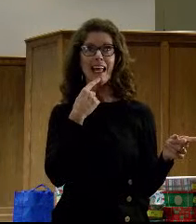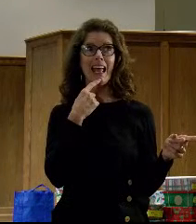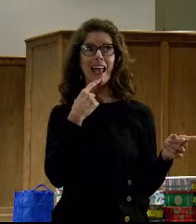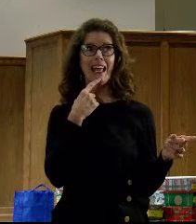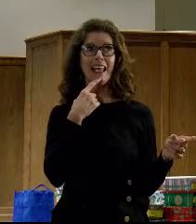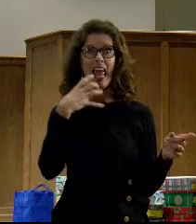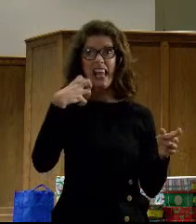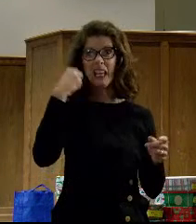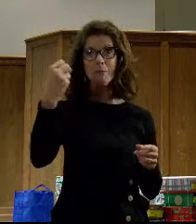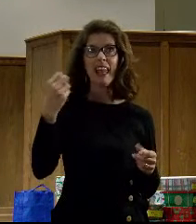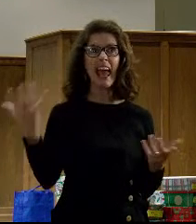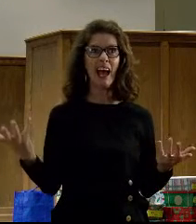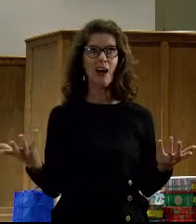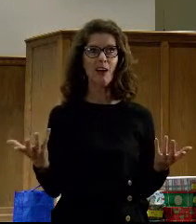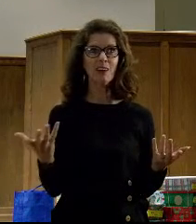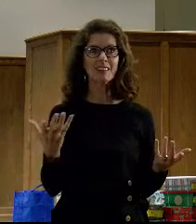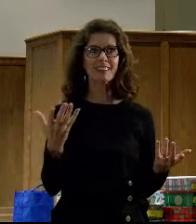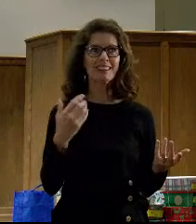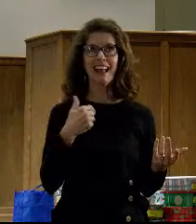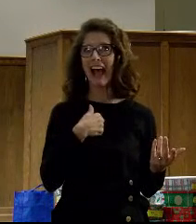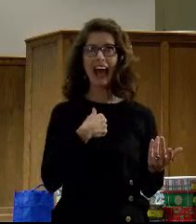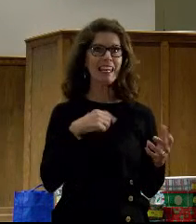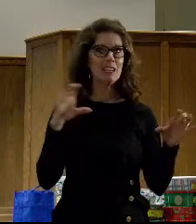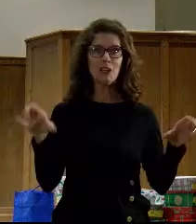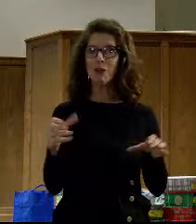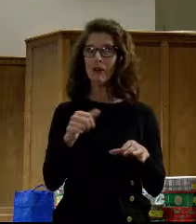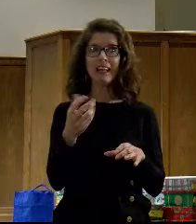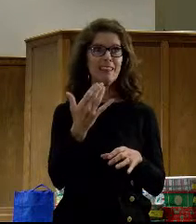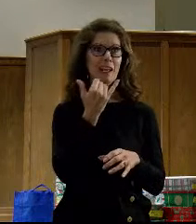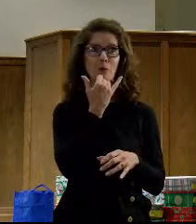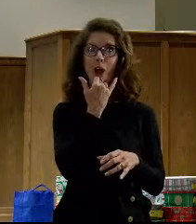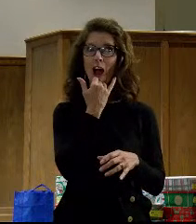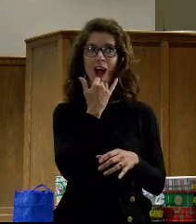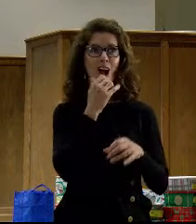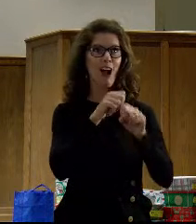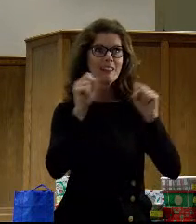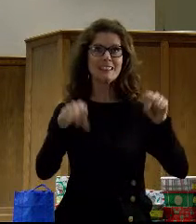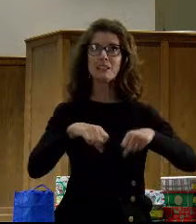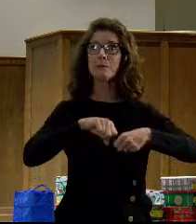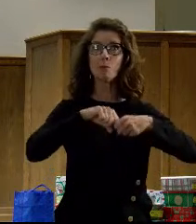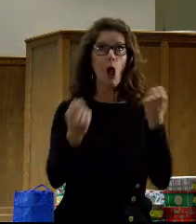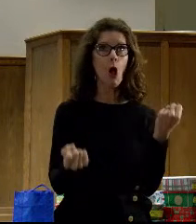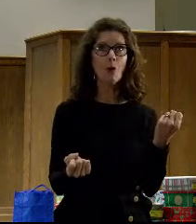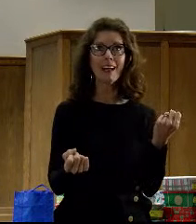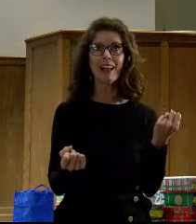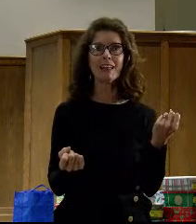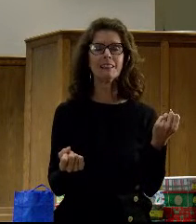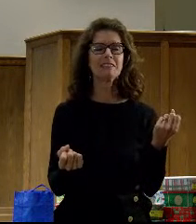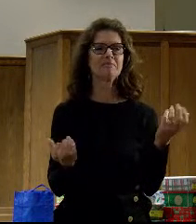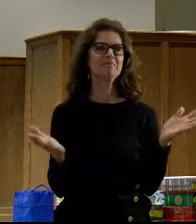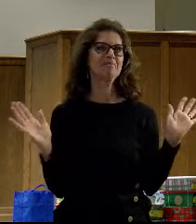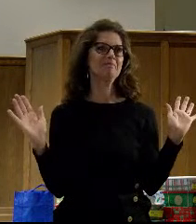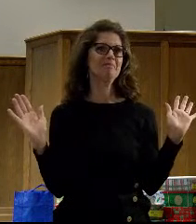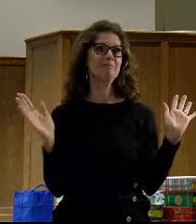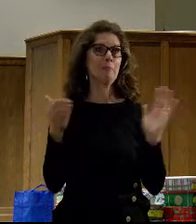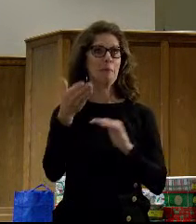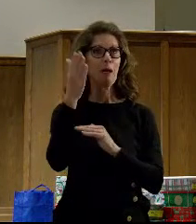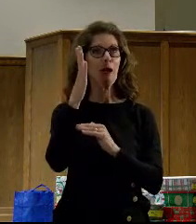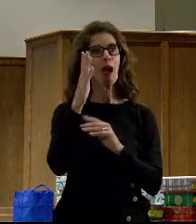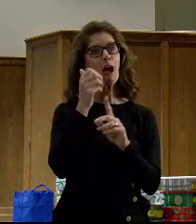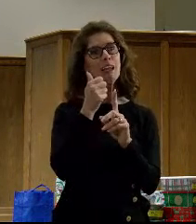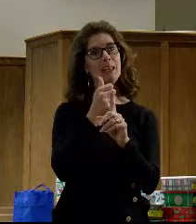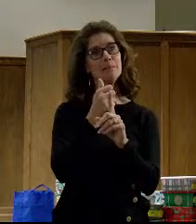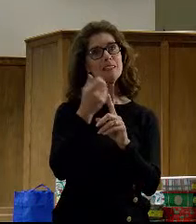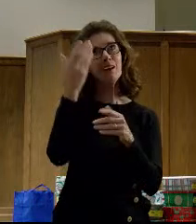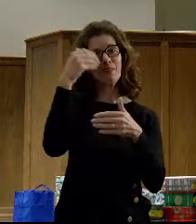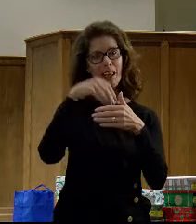this isn't fair. The system is broken. But when God himself comes into the world